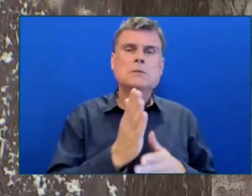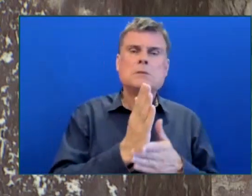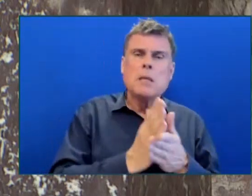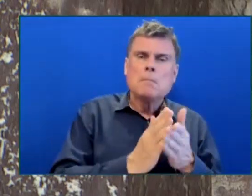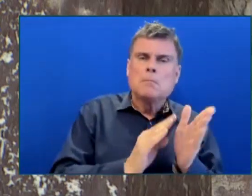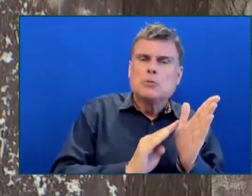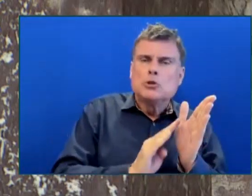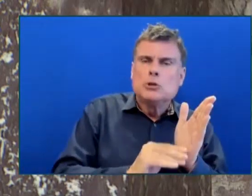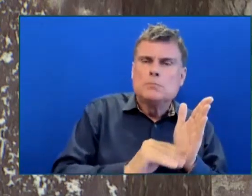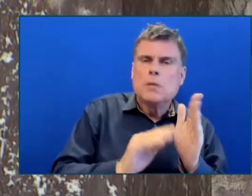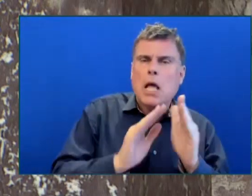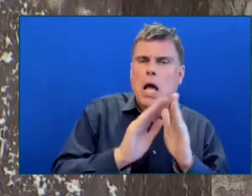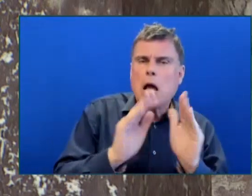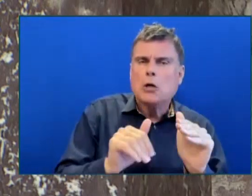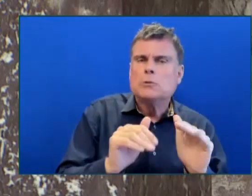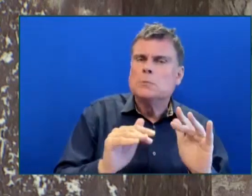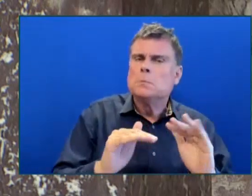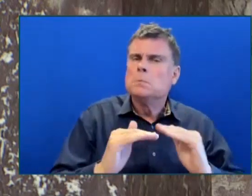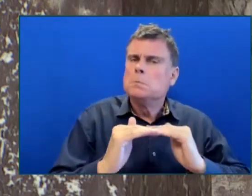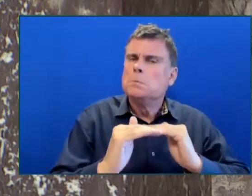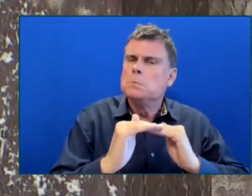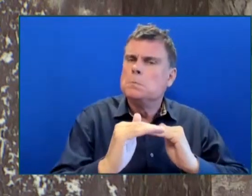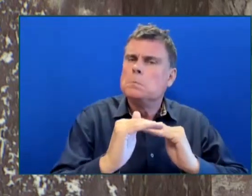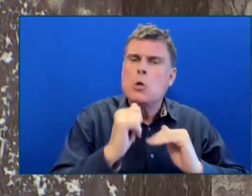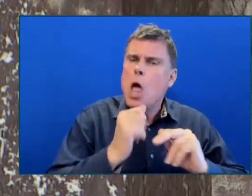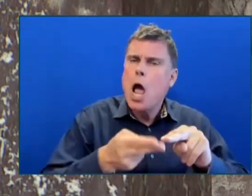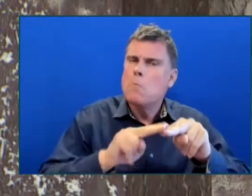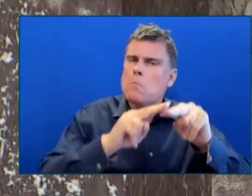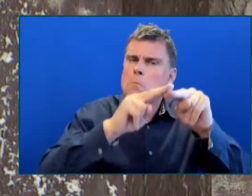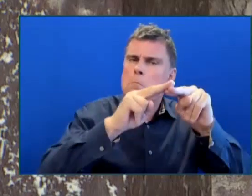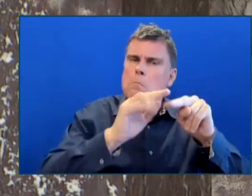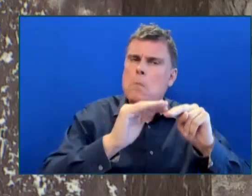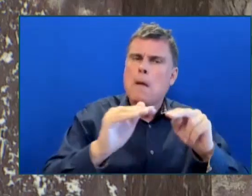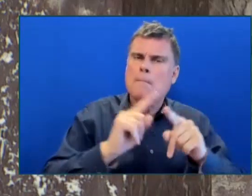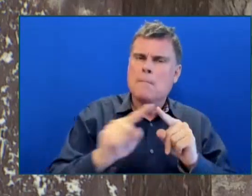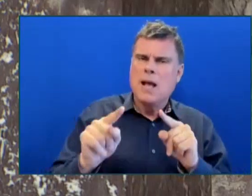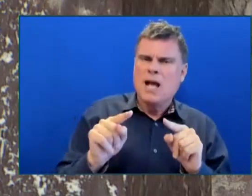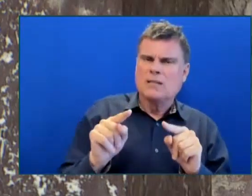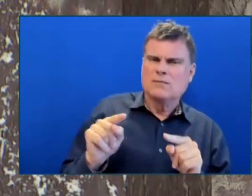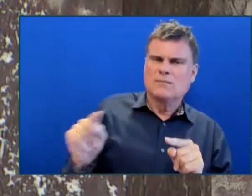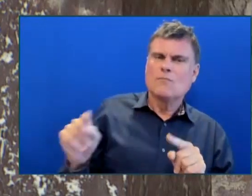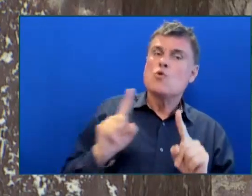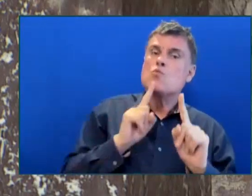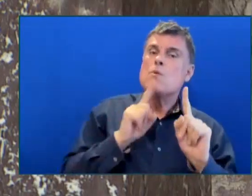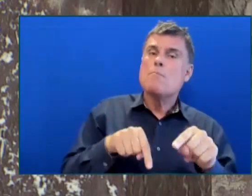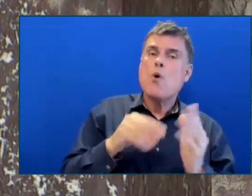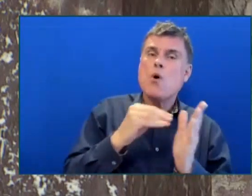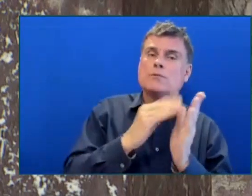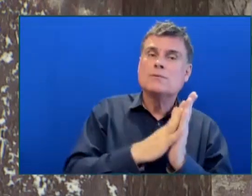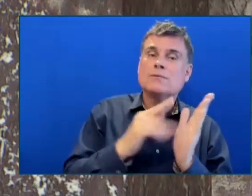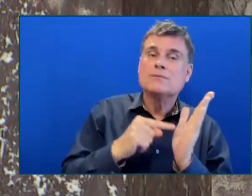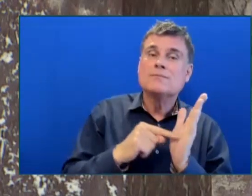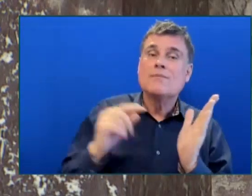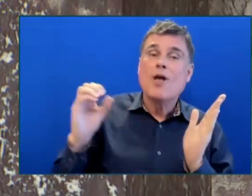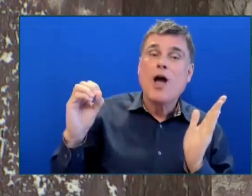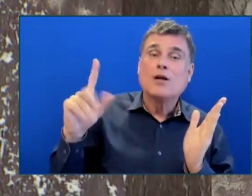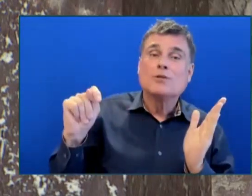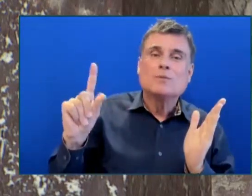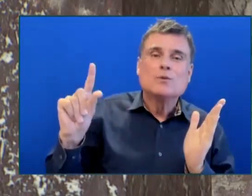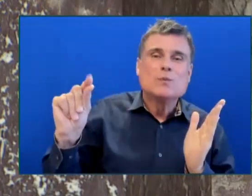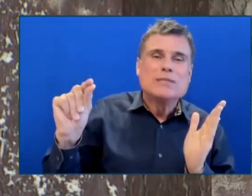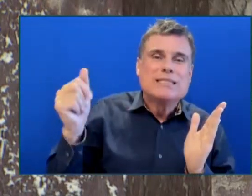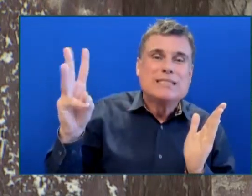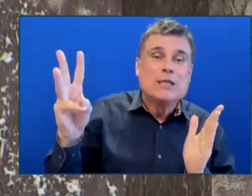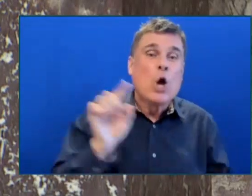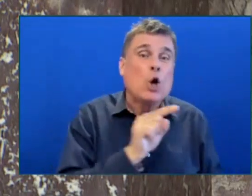BC. This is October 2016, when they were on this side of the House, Mr. Speaker. British Columbia has been one of the most desirable places for people to